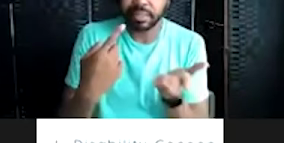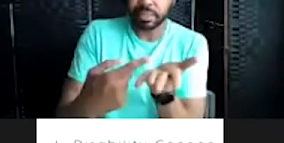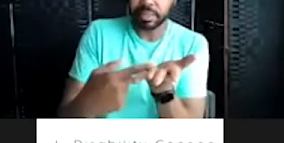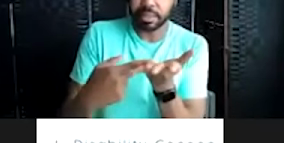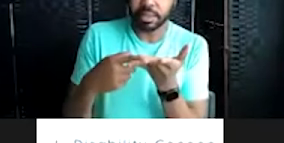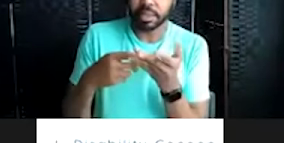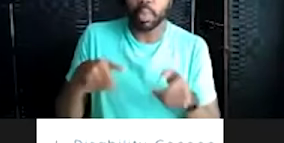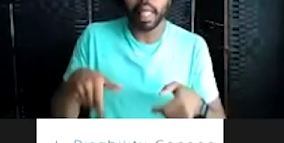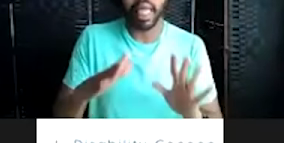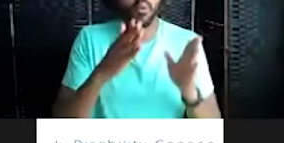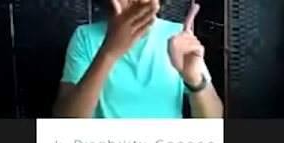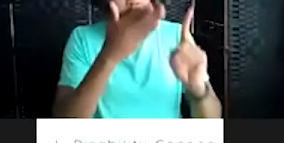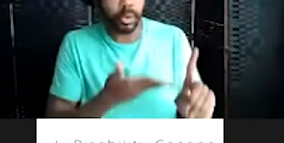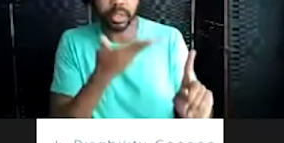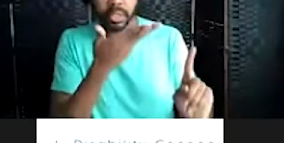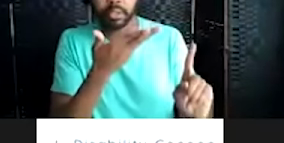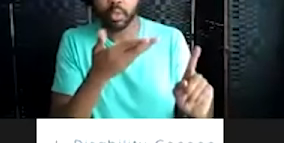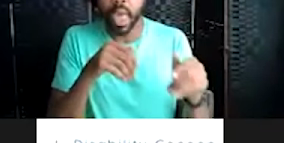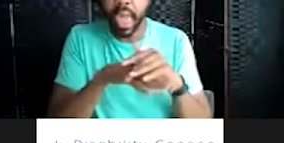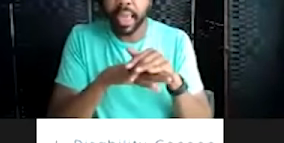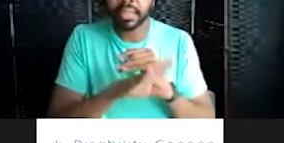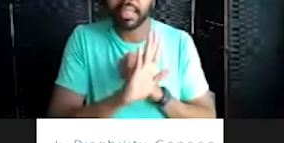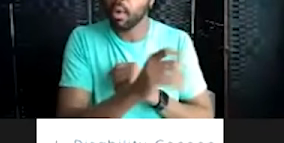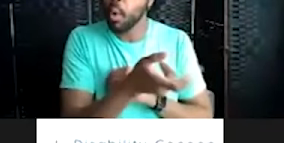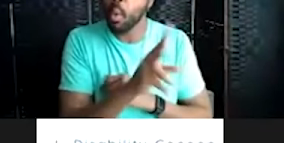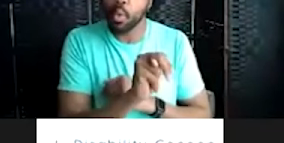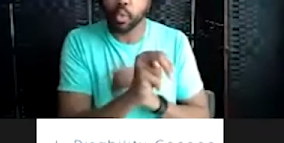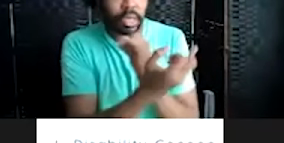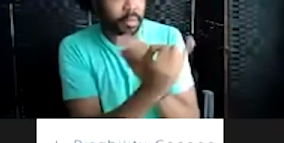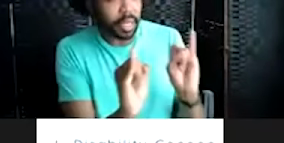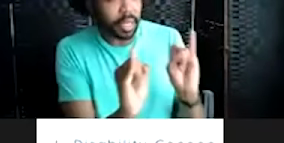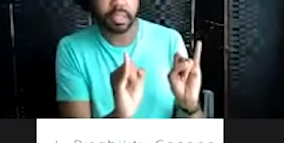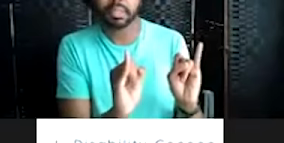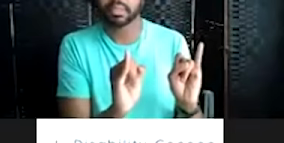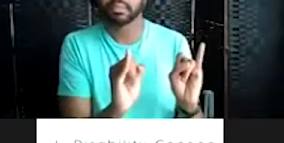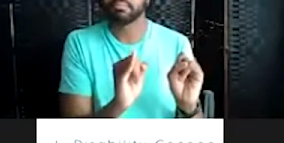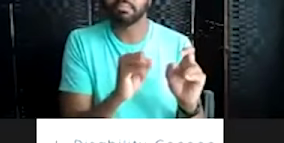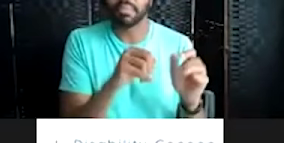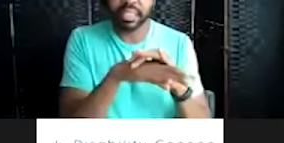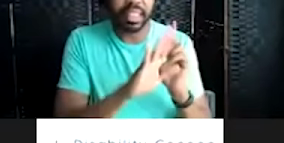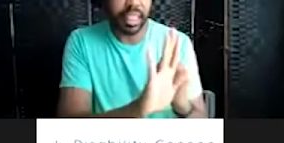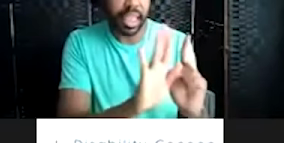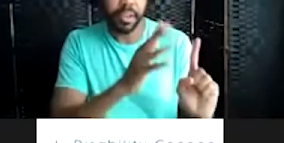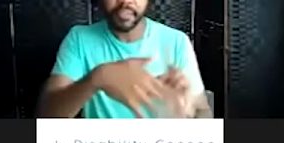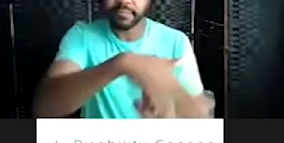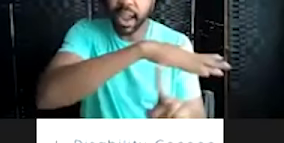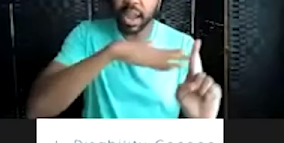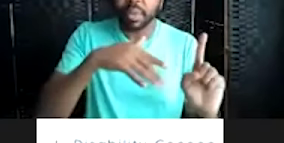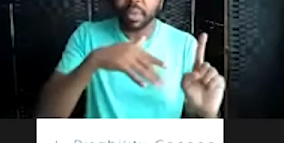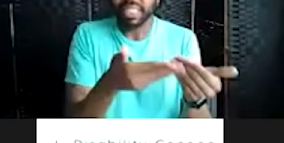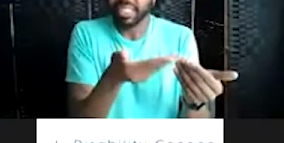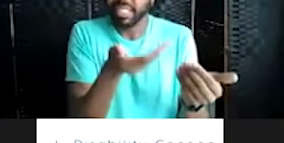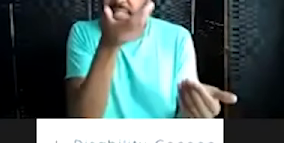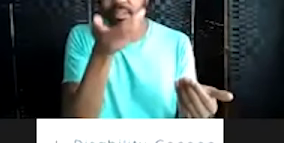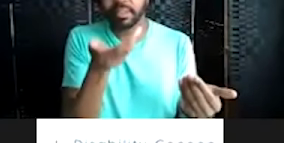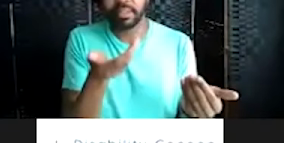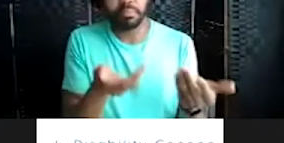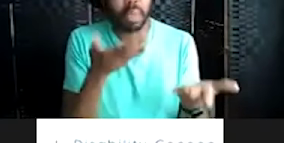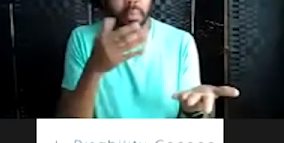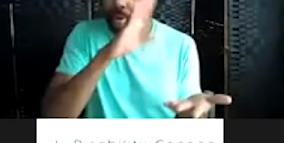person to access their environment more independently, be able to do things that they maybe weren't able to do before. So hopefully we'll be